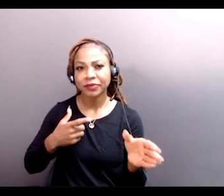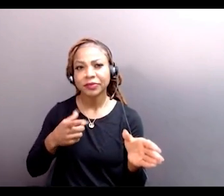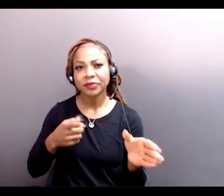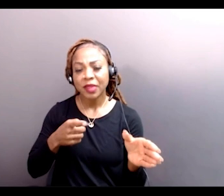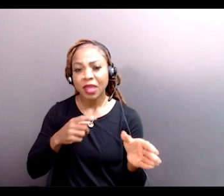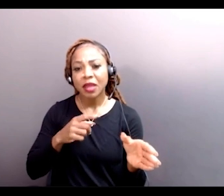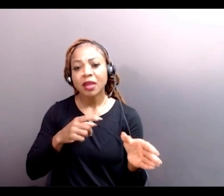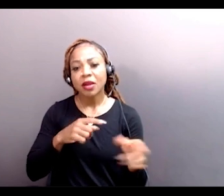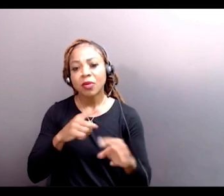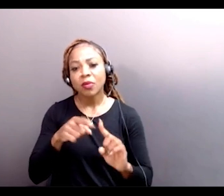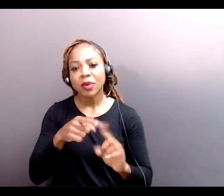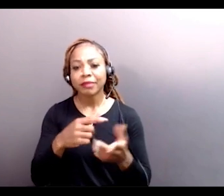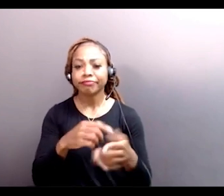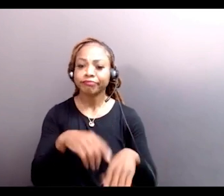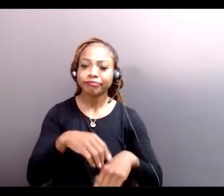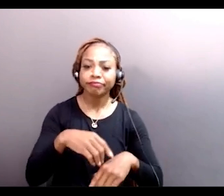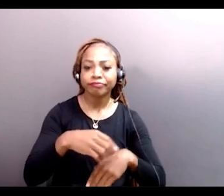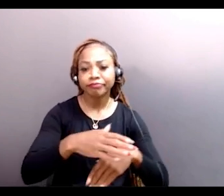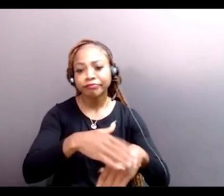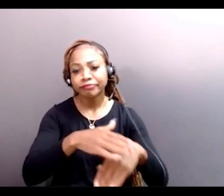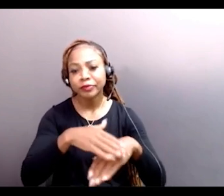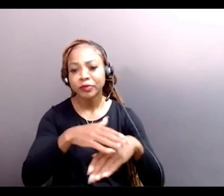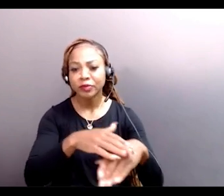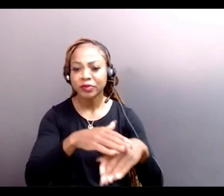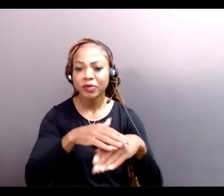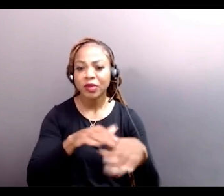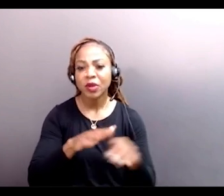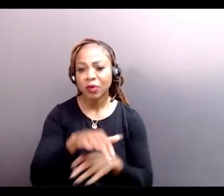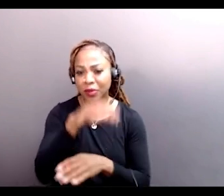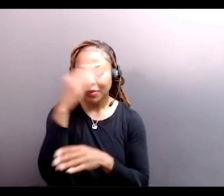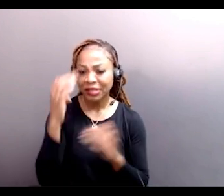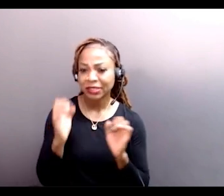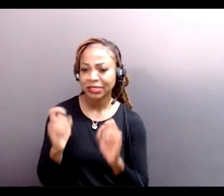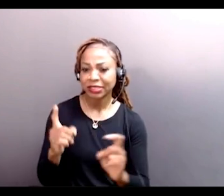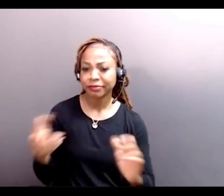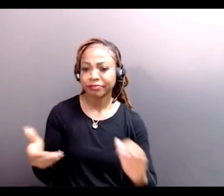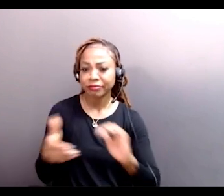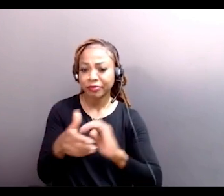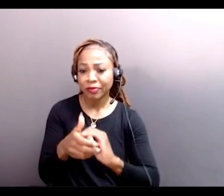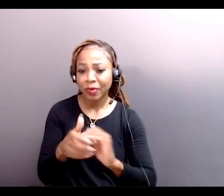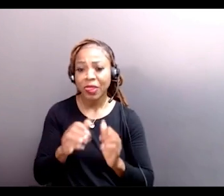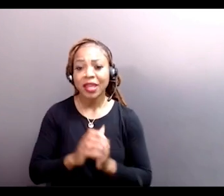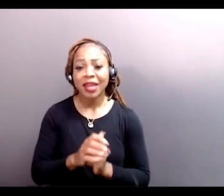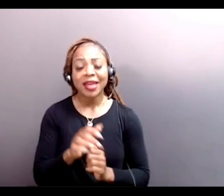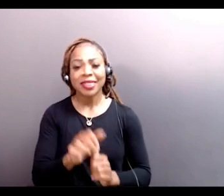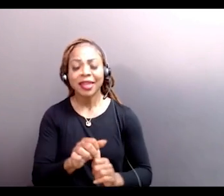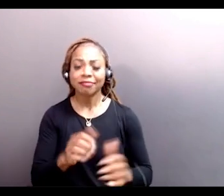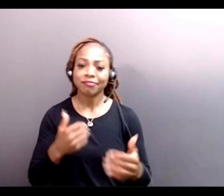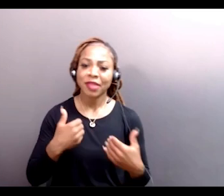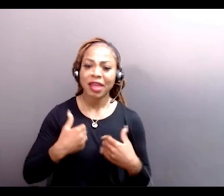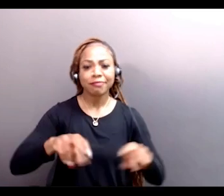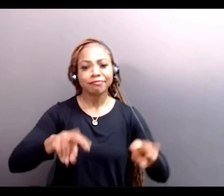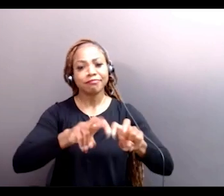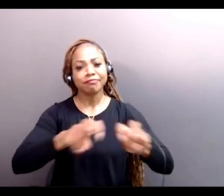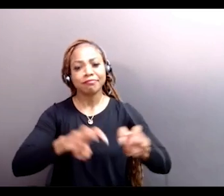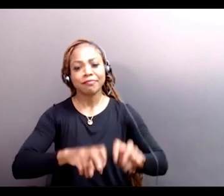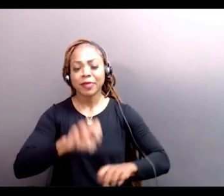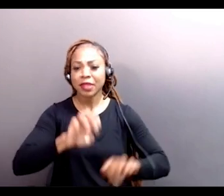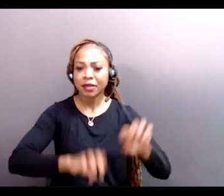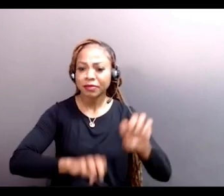in consultation with the Black Health Education Collaborative, developed these examination competencies that all med